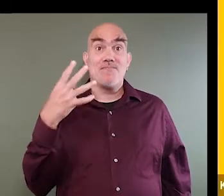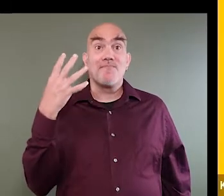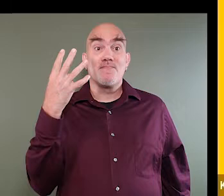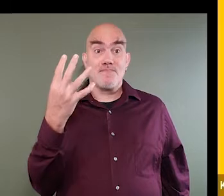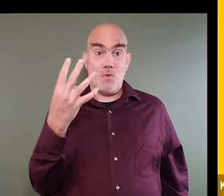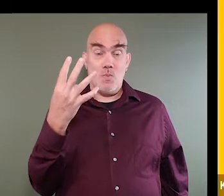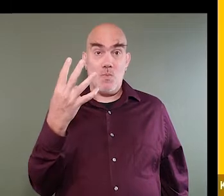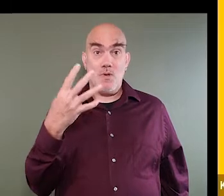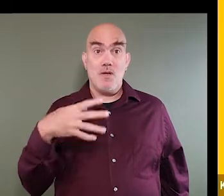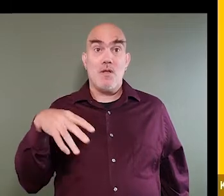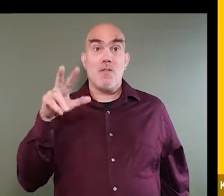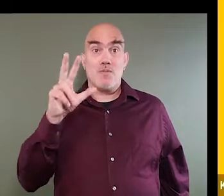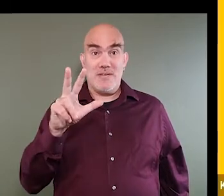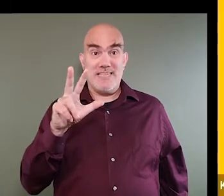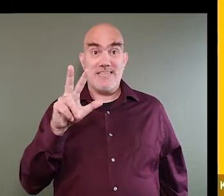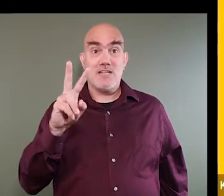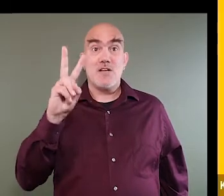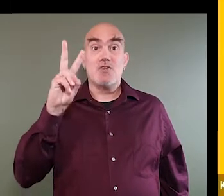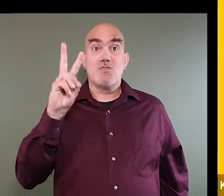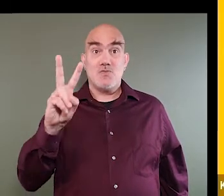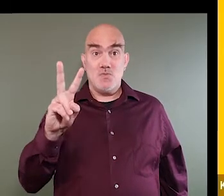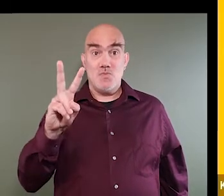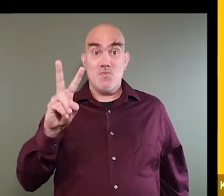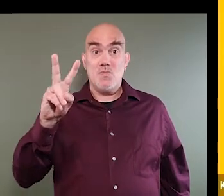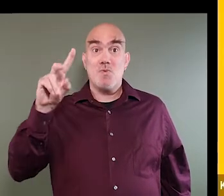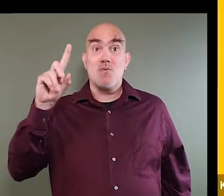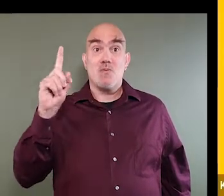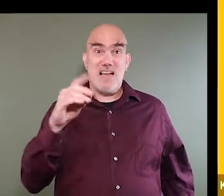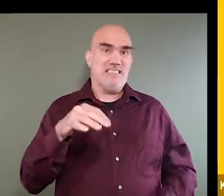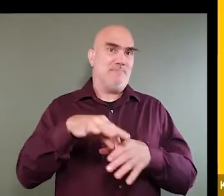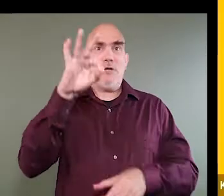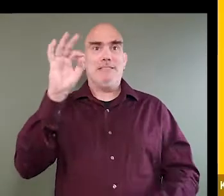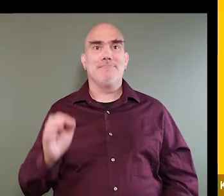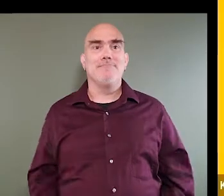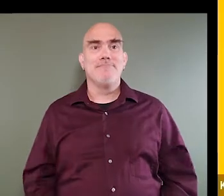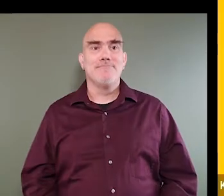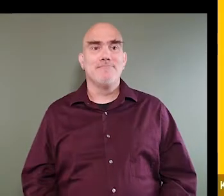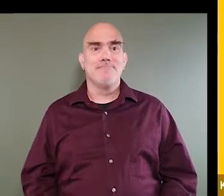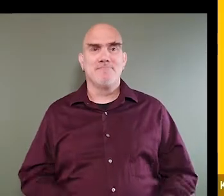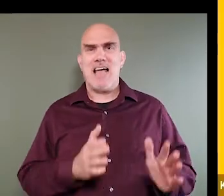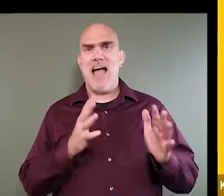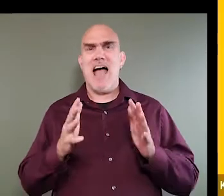4, 3, 2, and spirit.